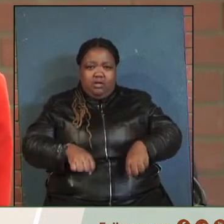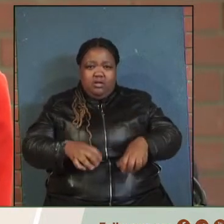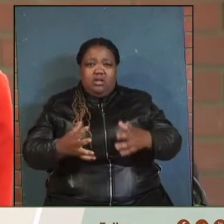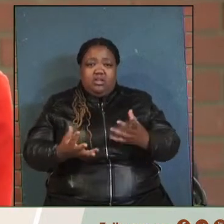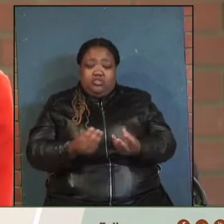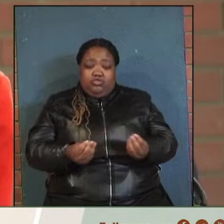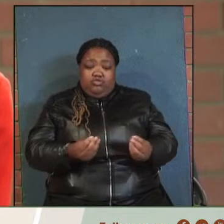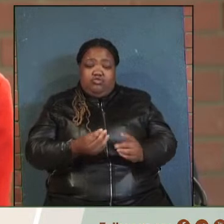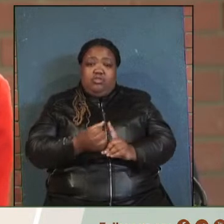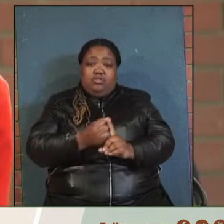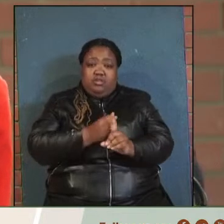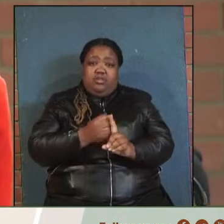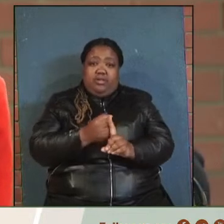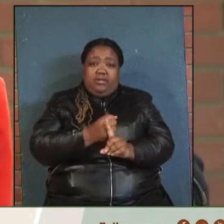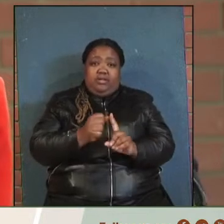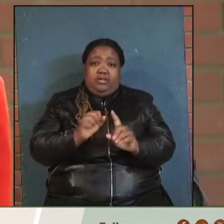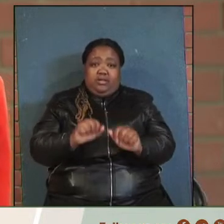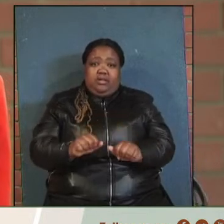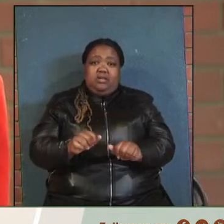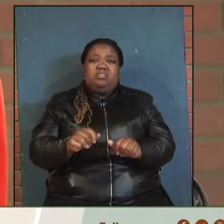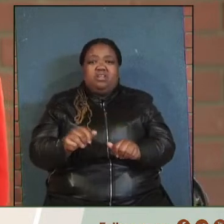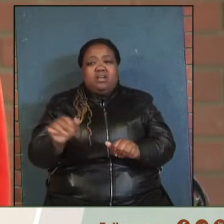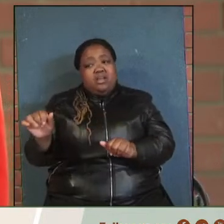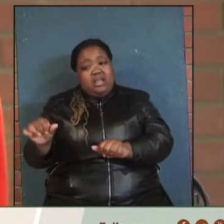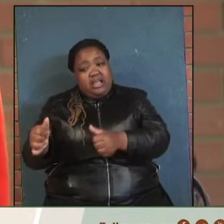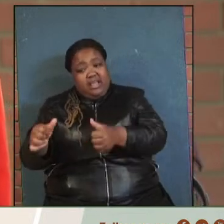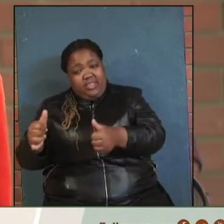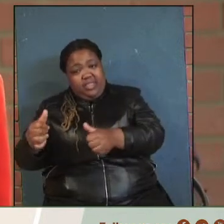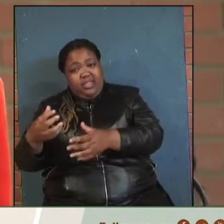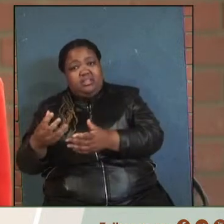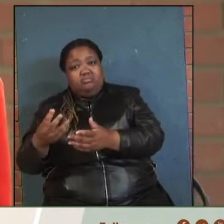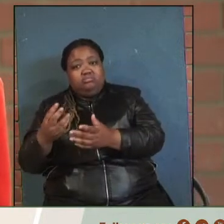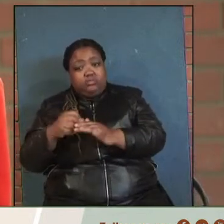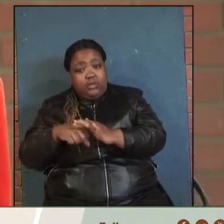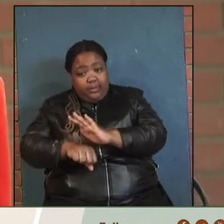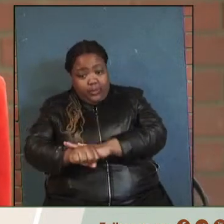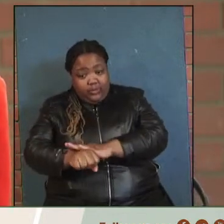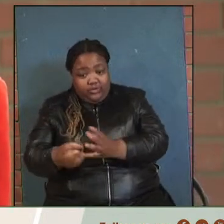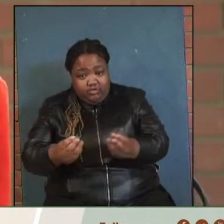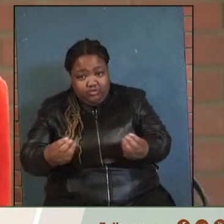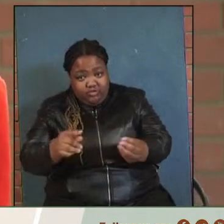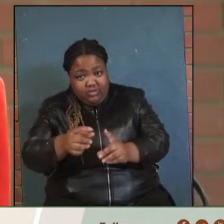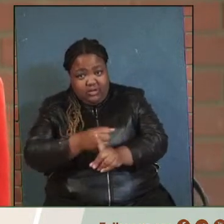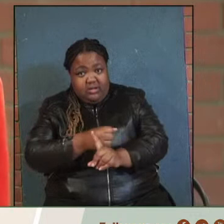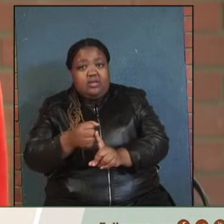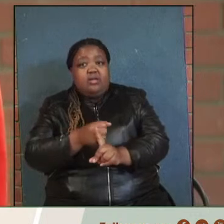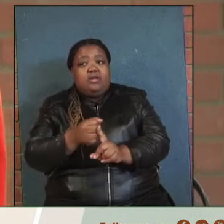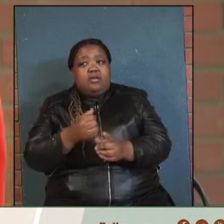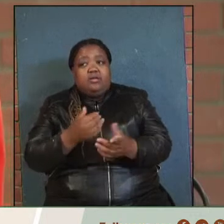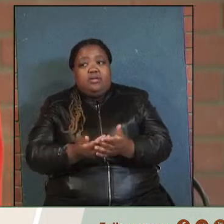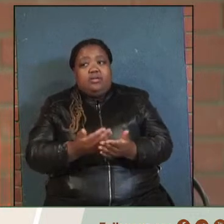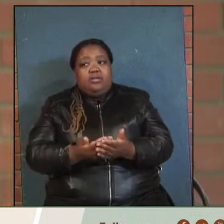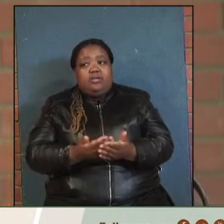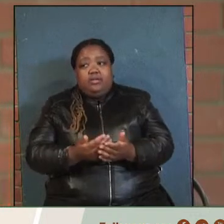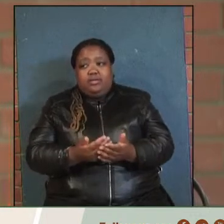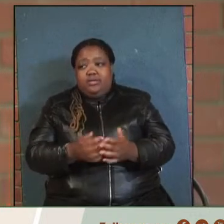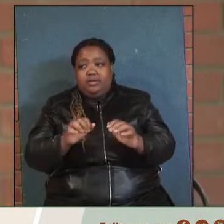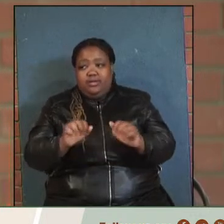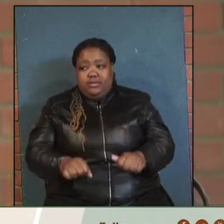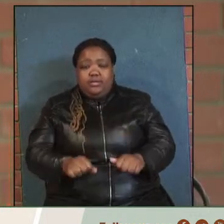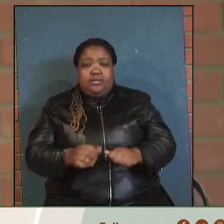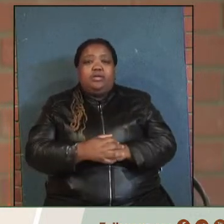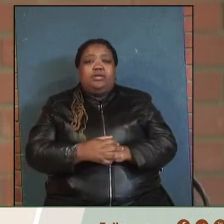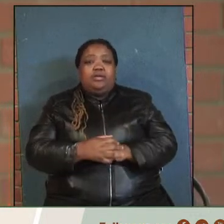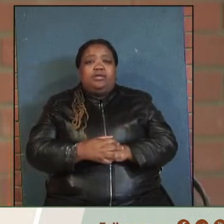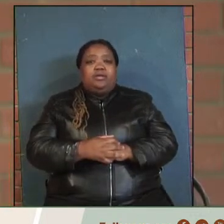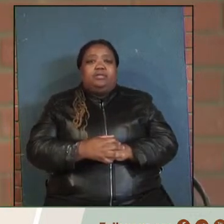at increased risk of abusing their own children. The state of New York requires that certain professionals intercede on